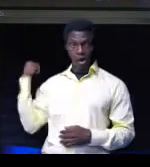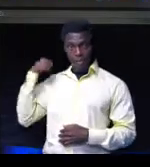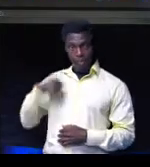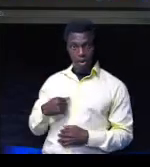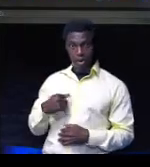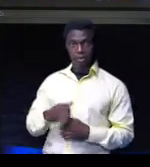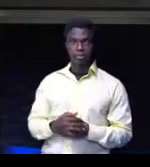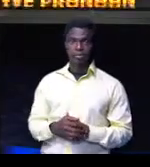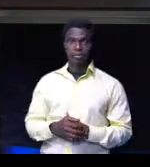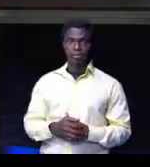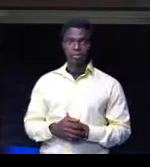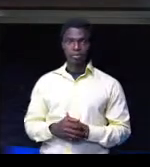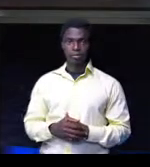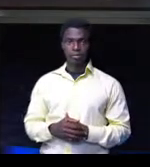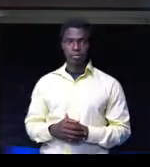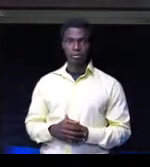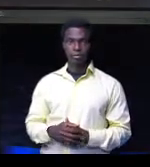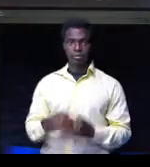or her bag.